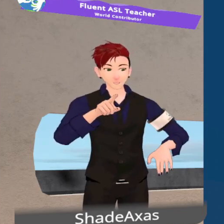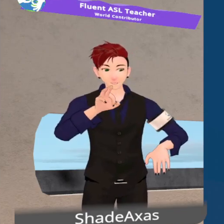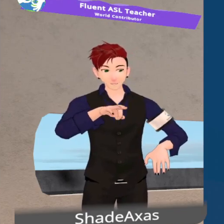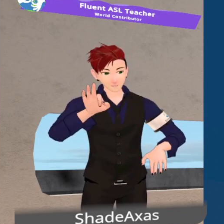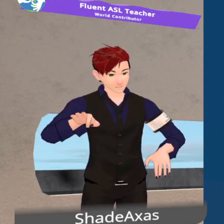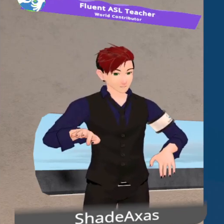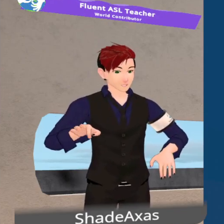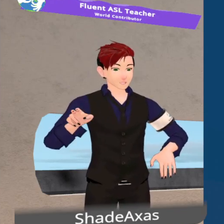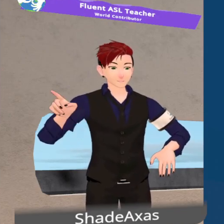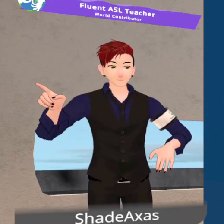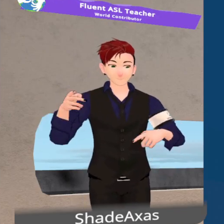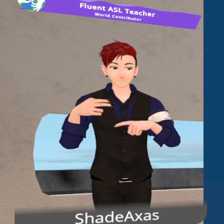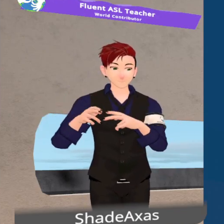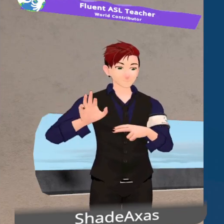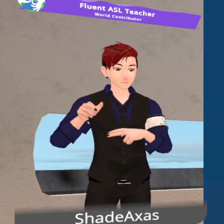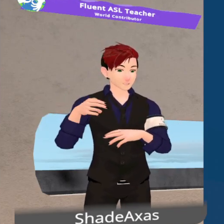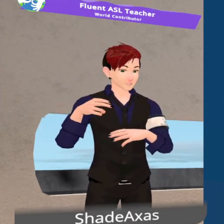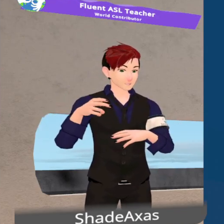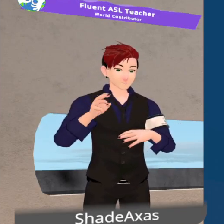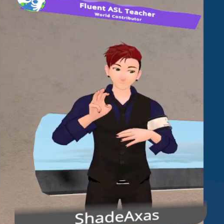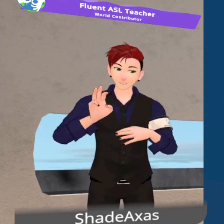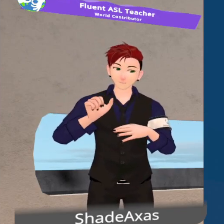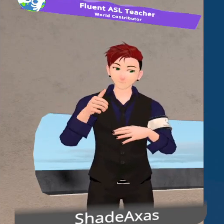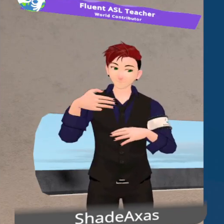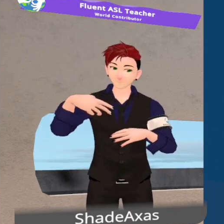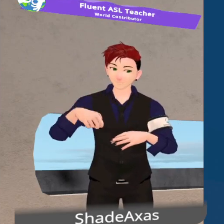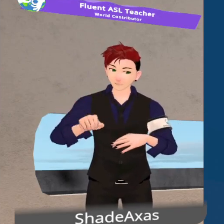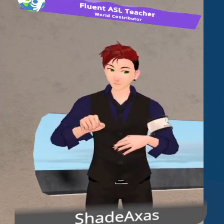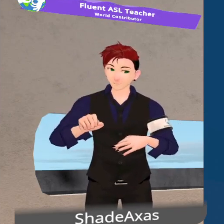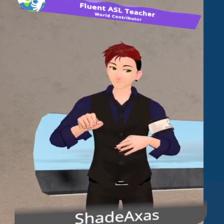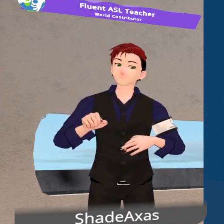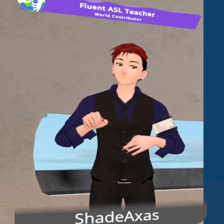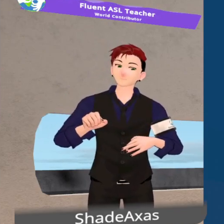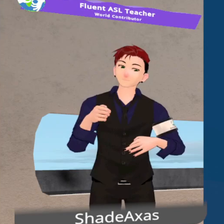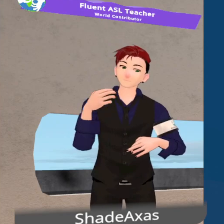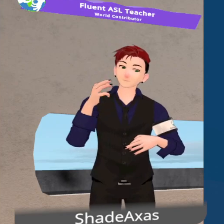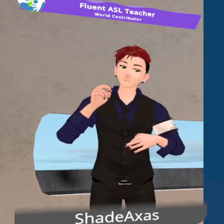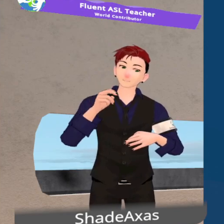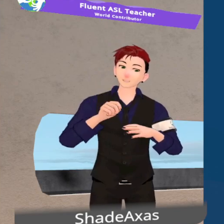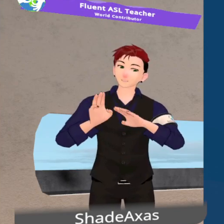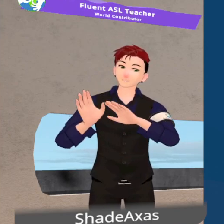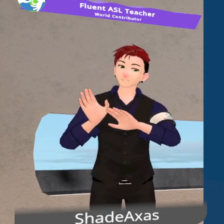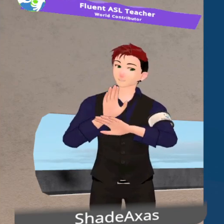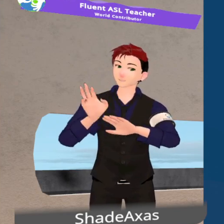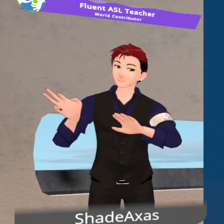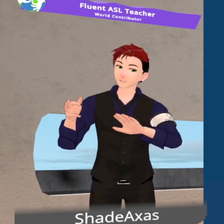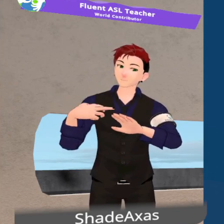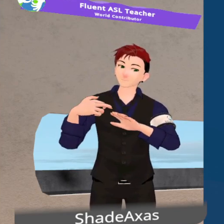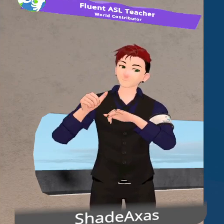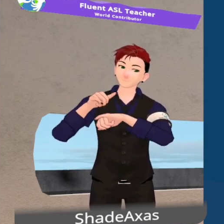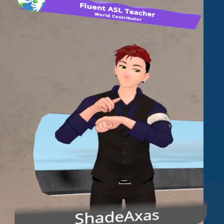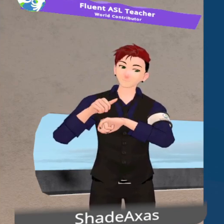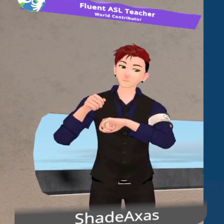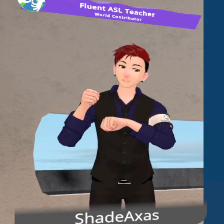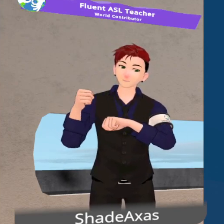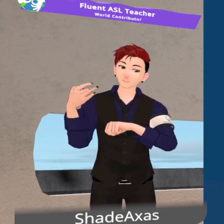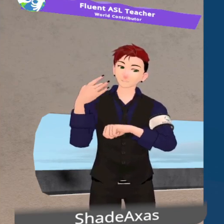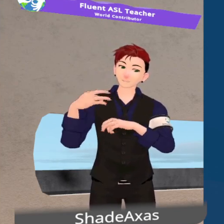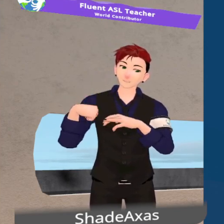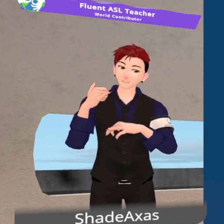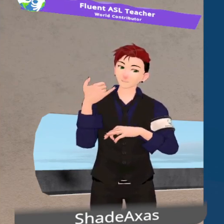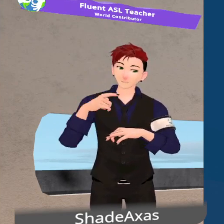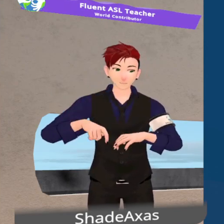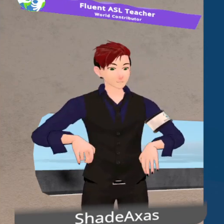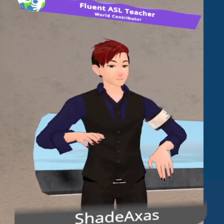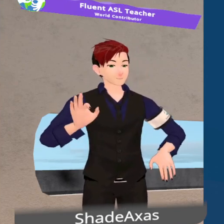I call French fries, they call chips. Almost said crisps, but no. My British